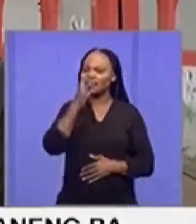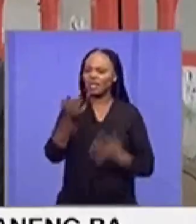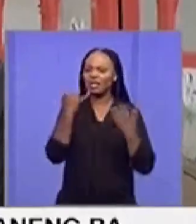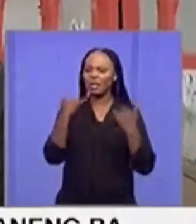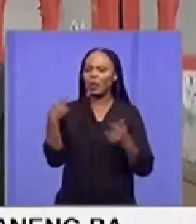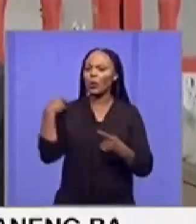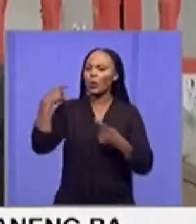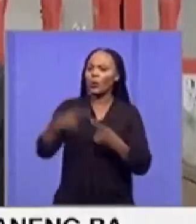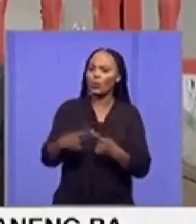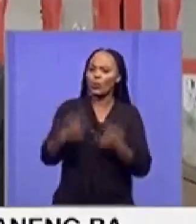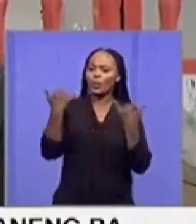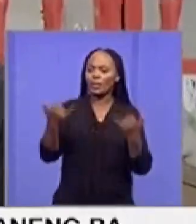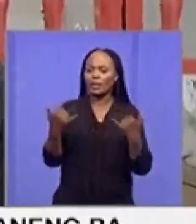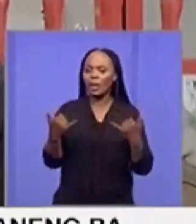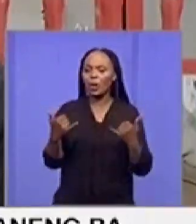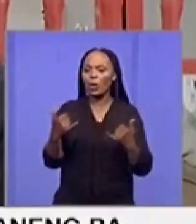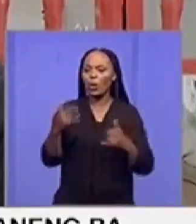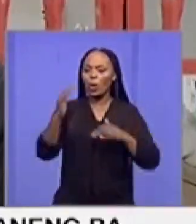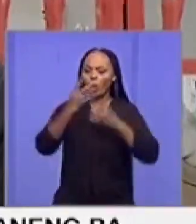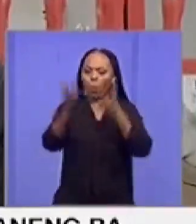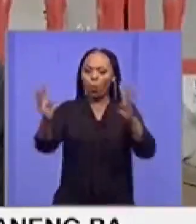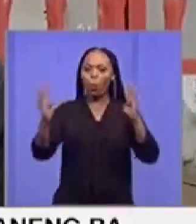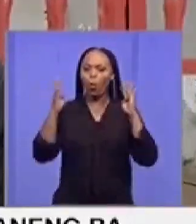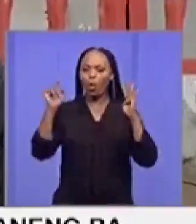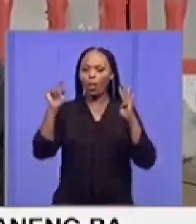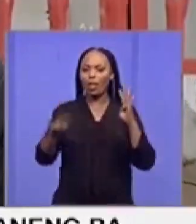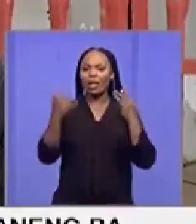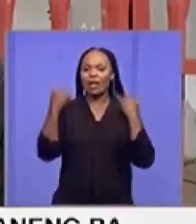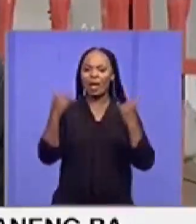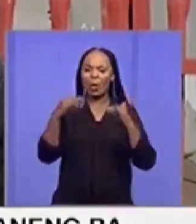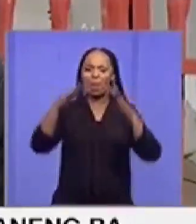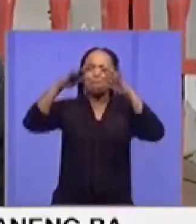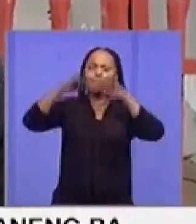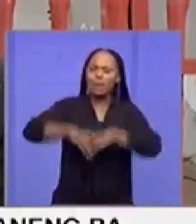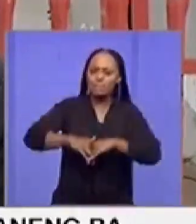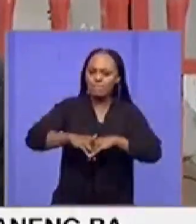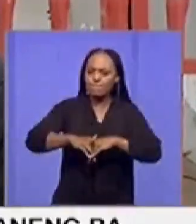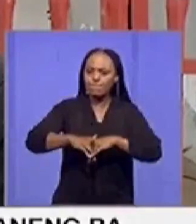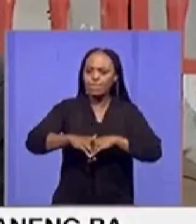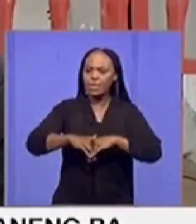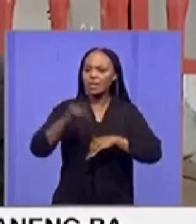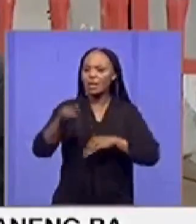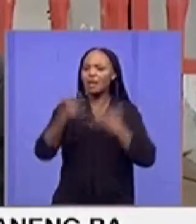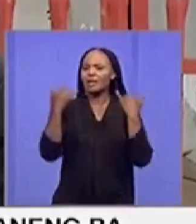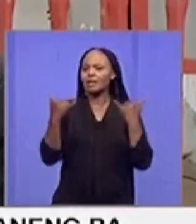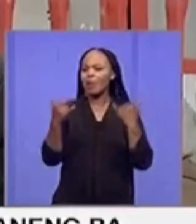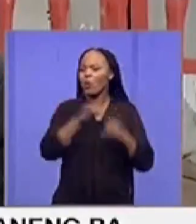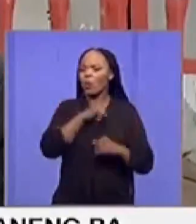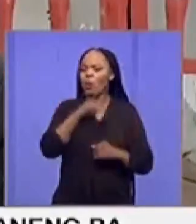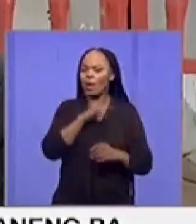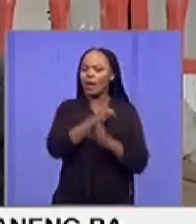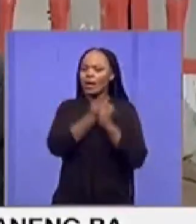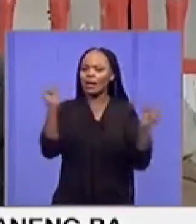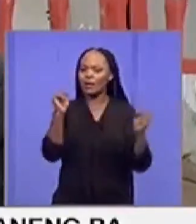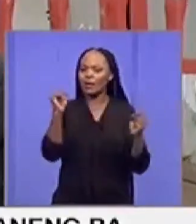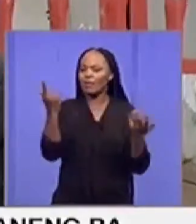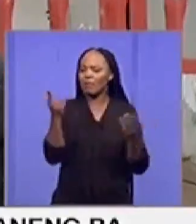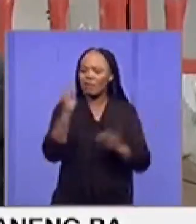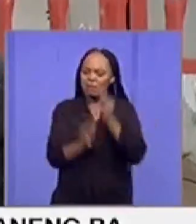se baakanyana lebota le setse le wele go rileng gore le sa tsiboga ka bonako